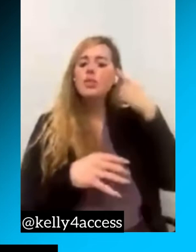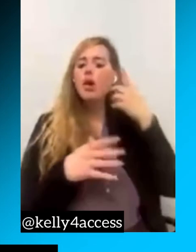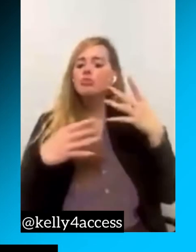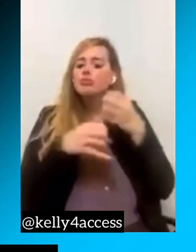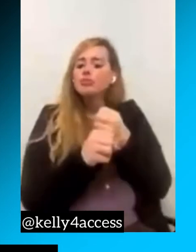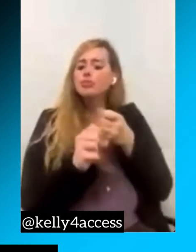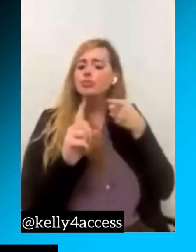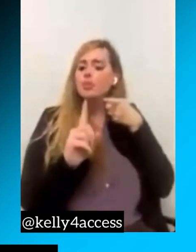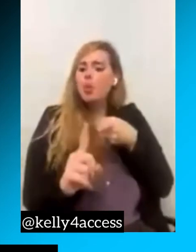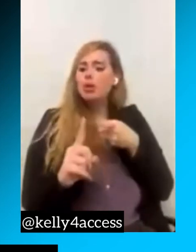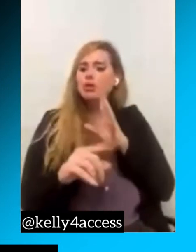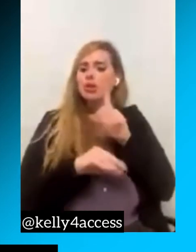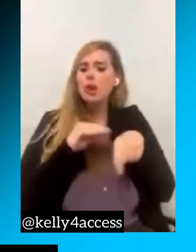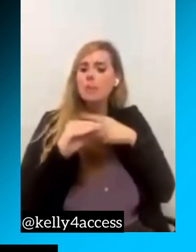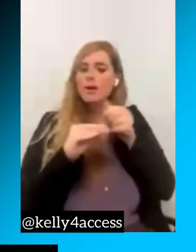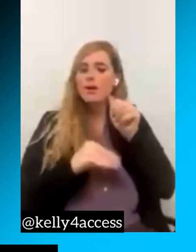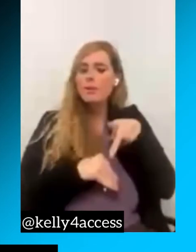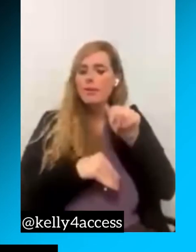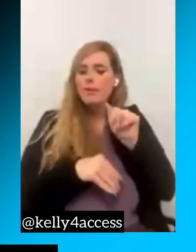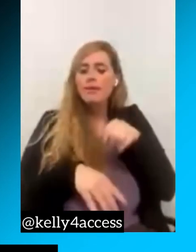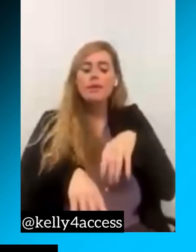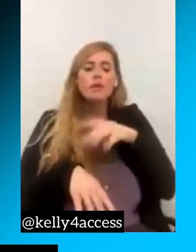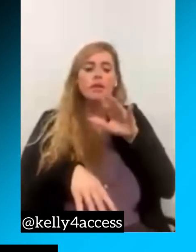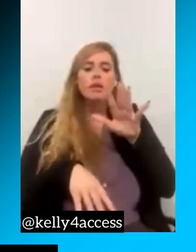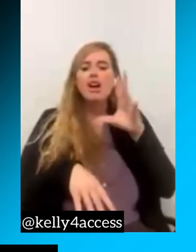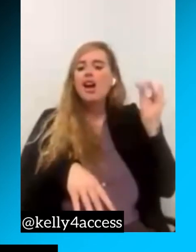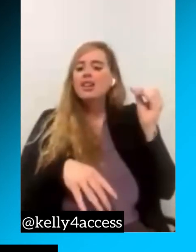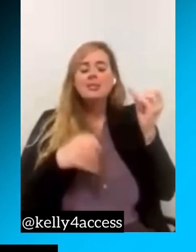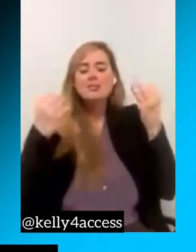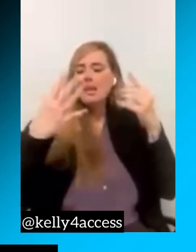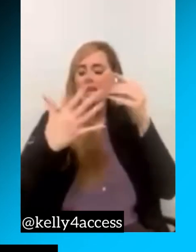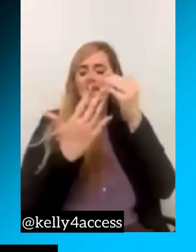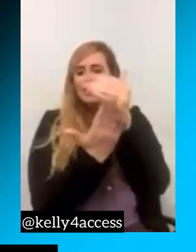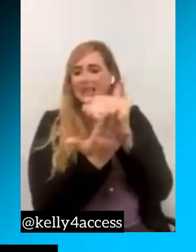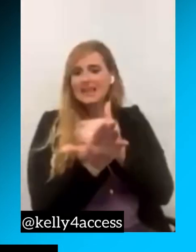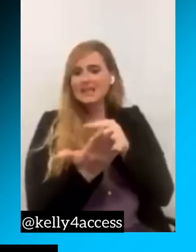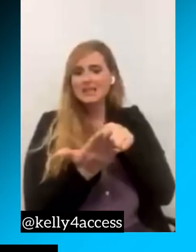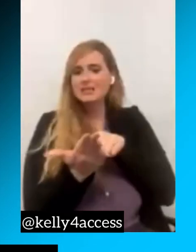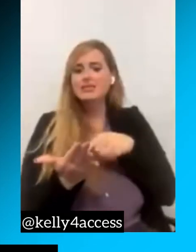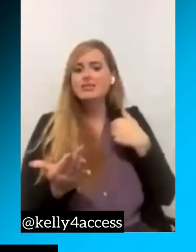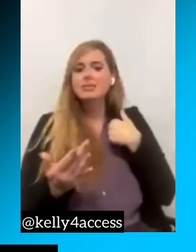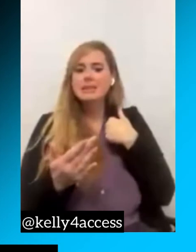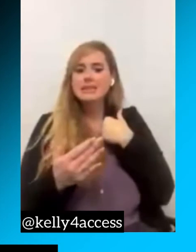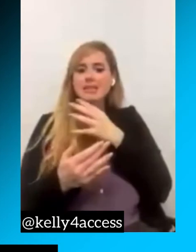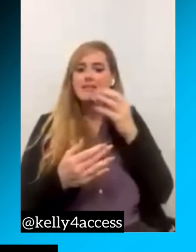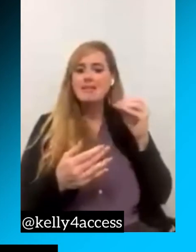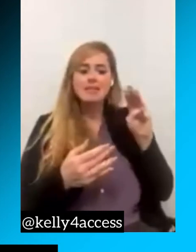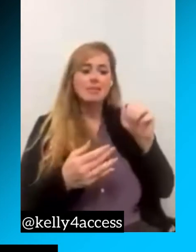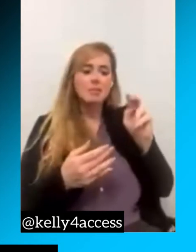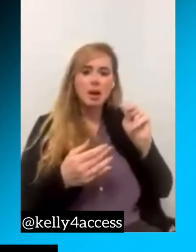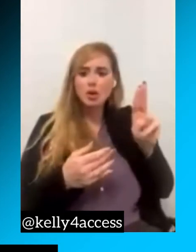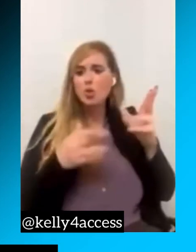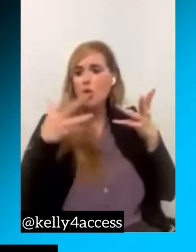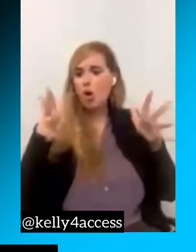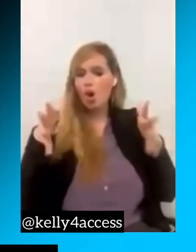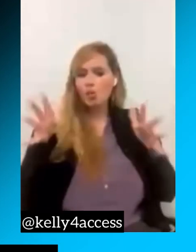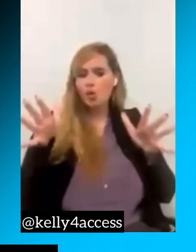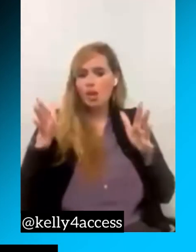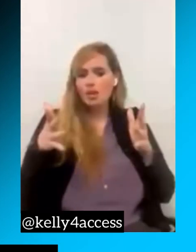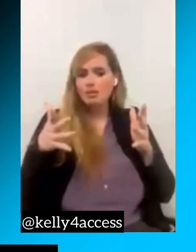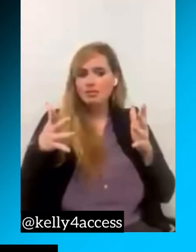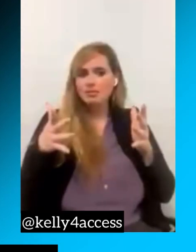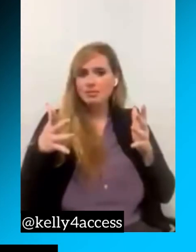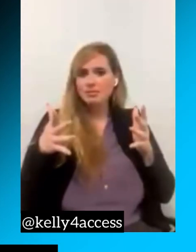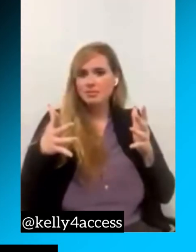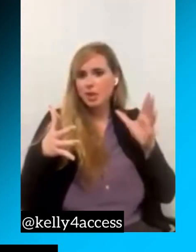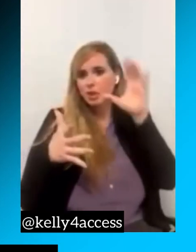APA are. And a lot of these are what I and probably Manu already assume to be givens. Like we